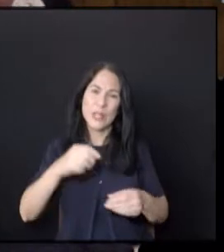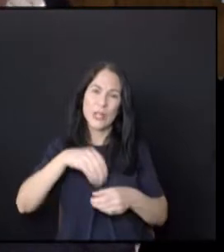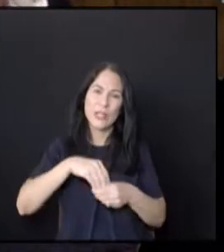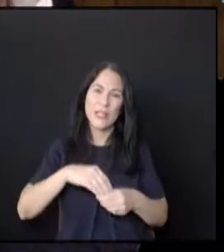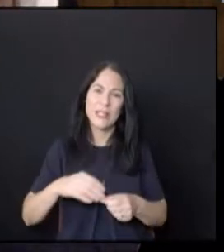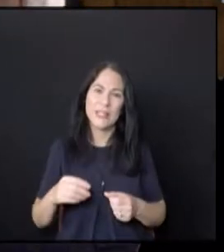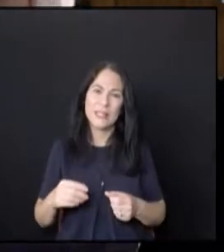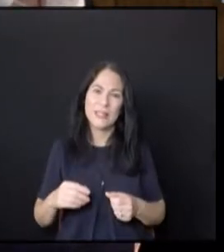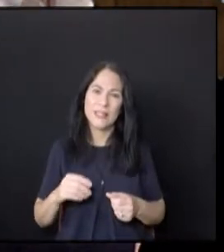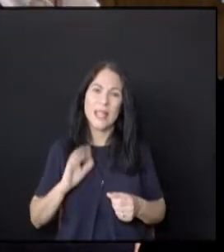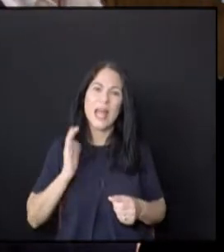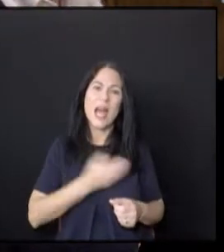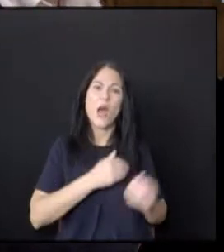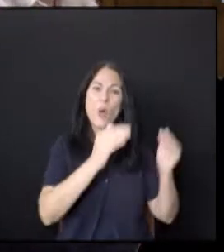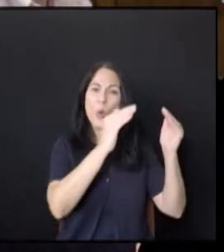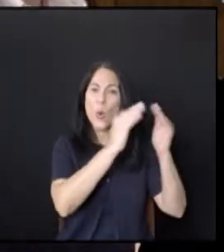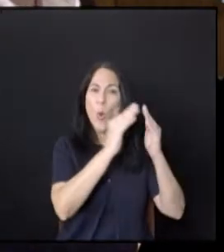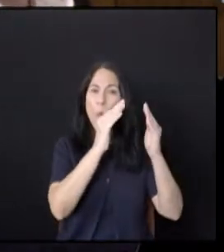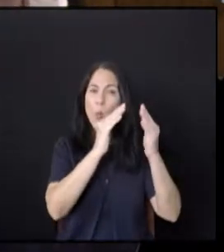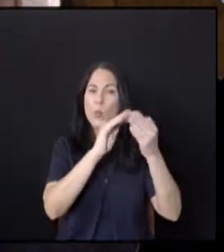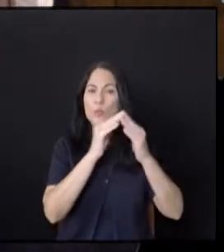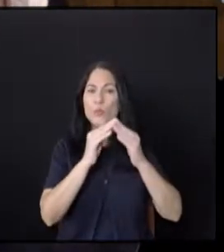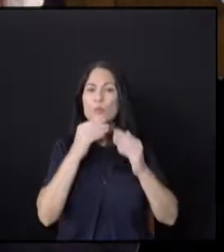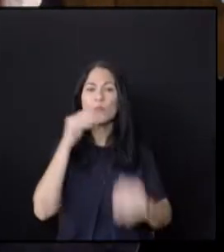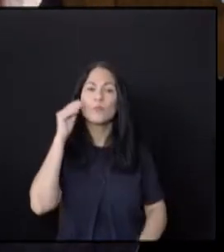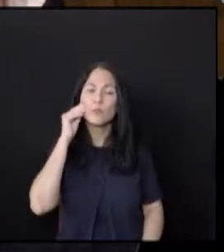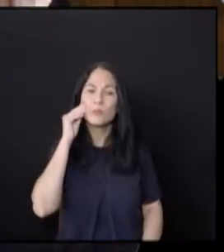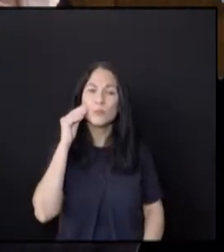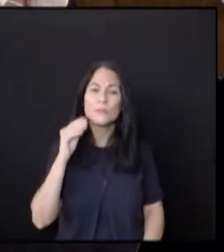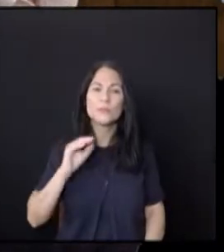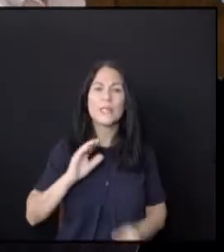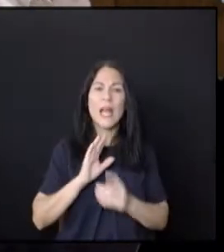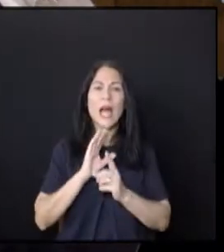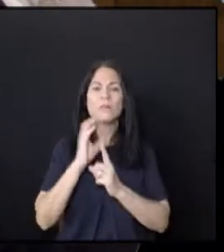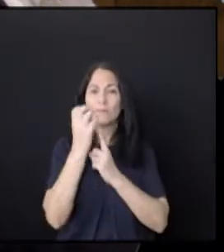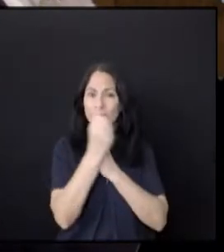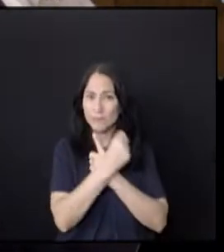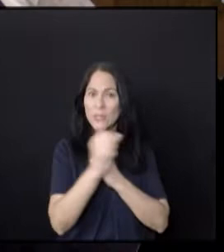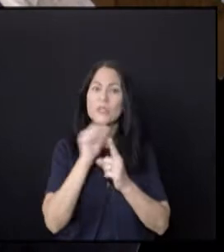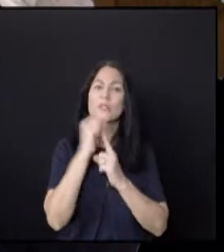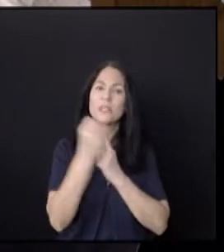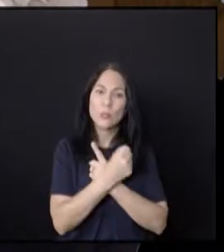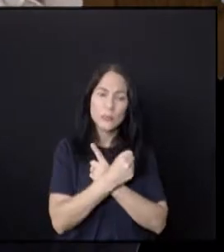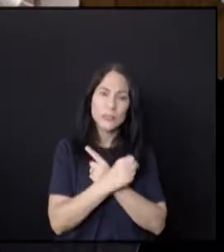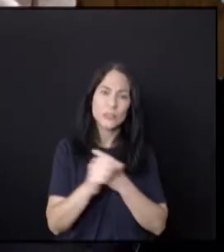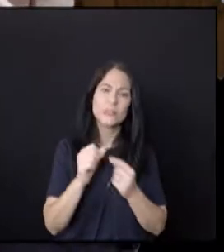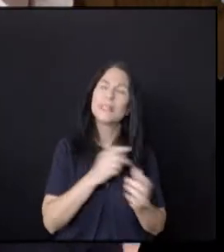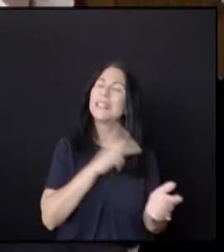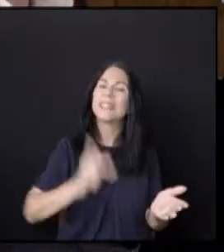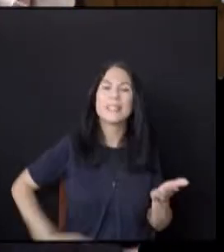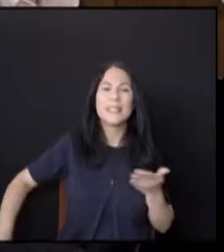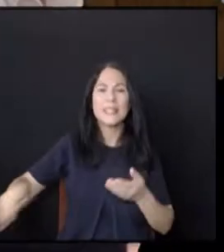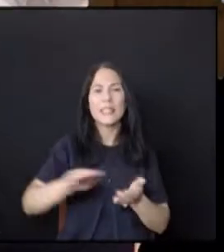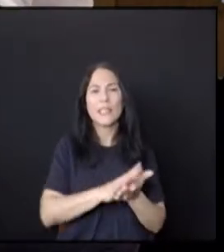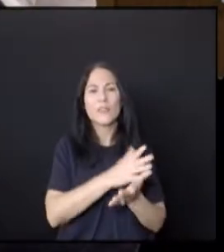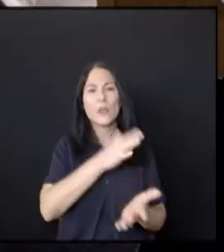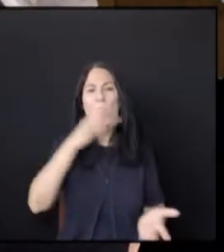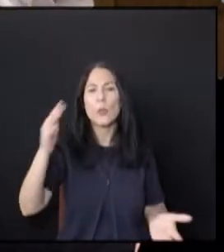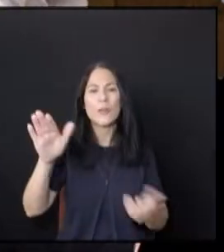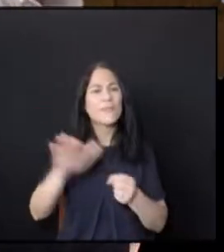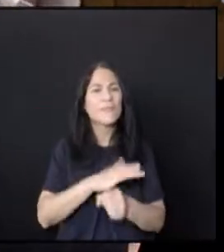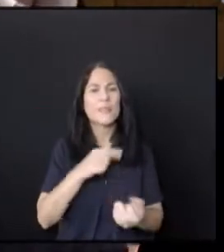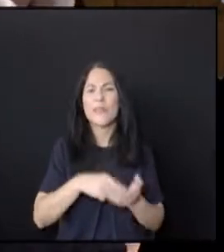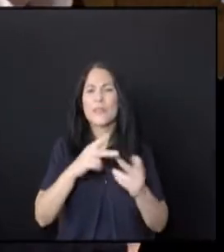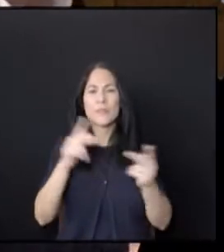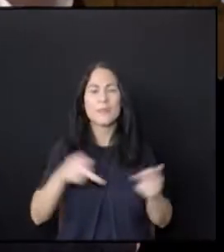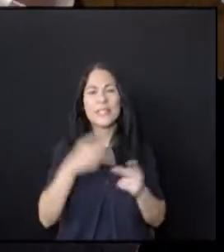That we are declaring it over our homes and our circumstances exactly as they are in this moment. King of Glory, fill this place. And God, we